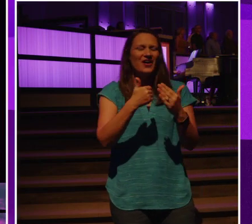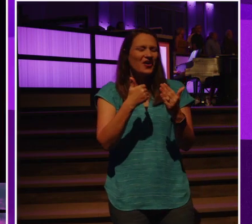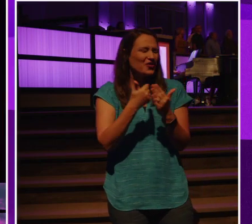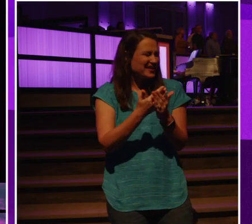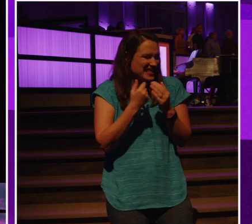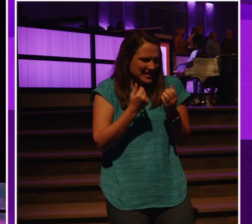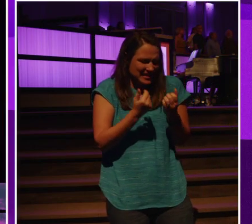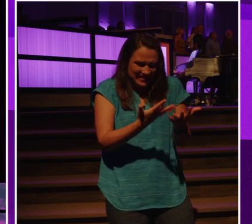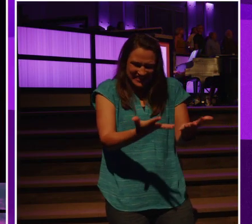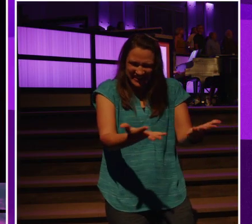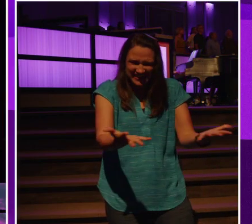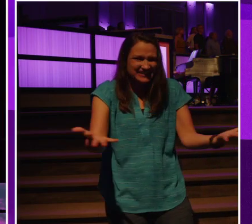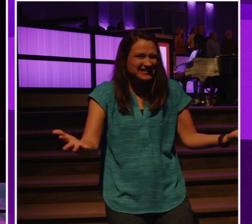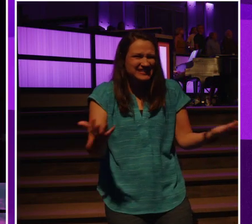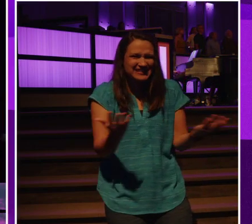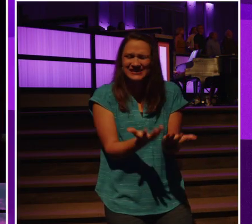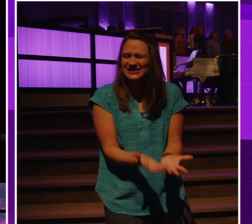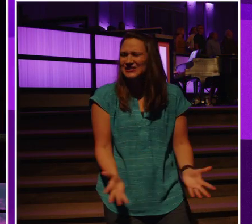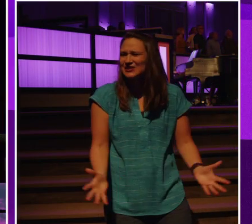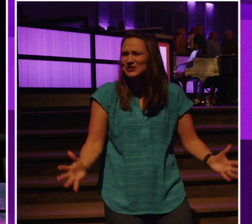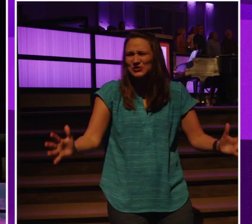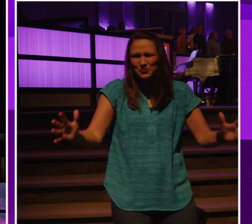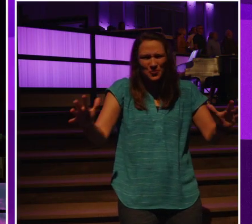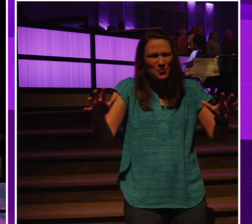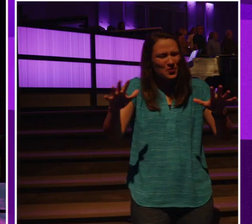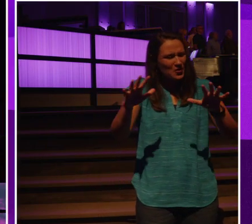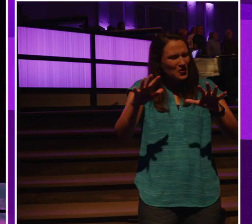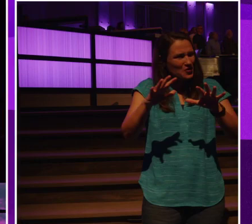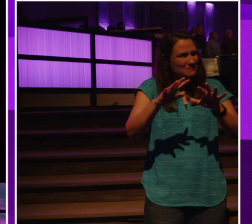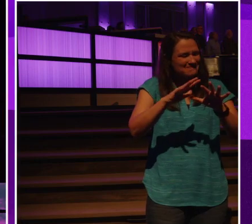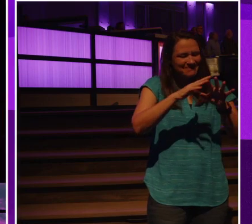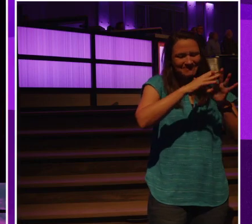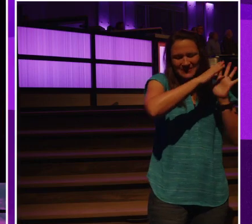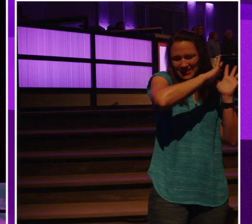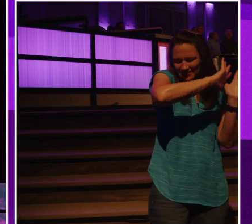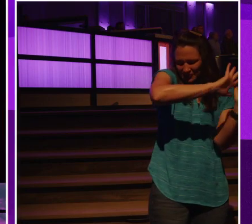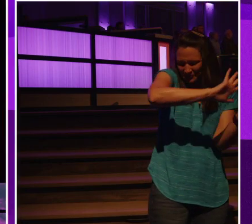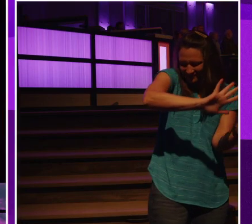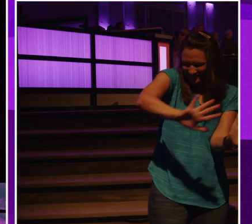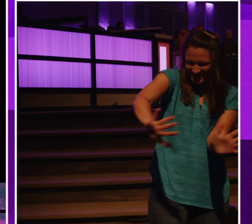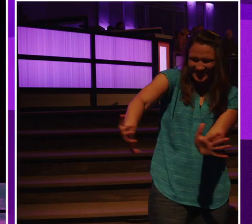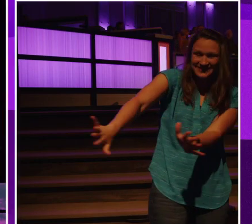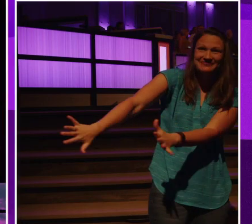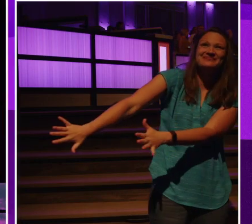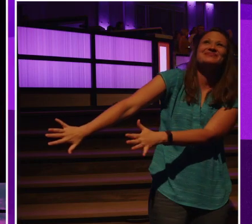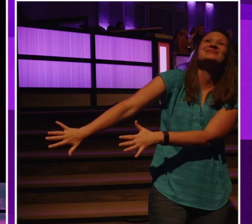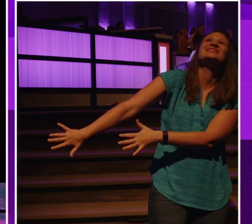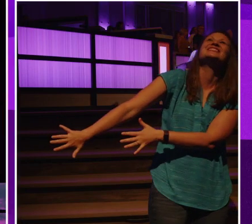grace, and the things of earth will grow